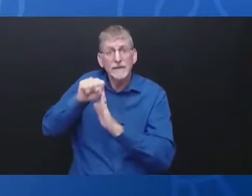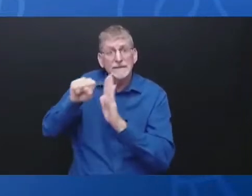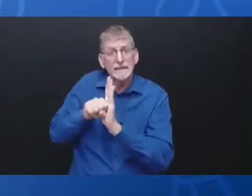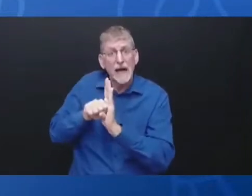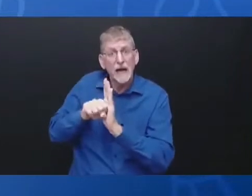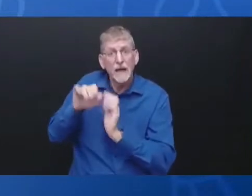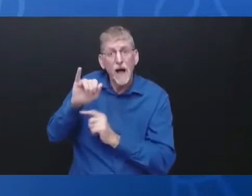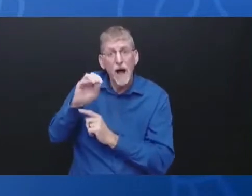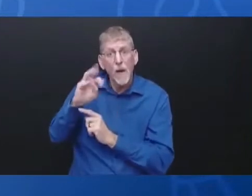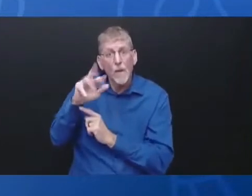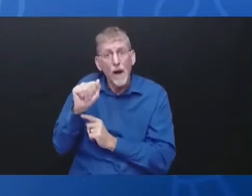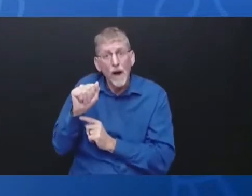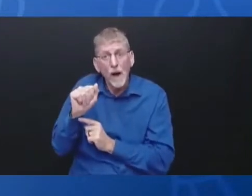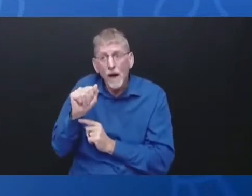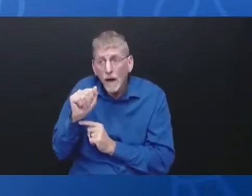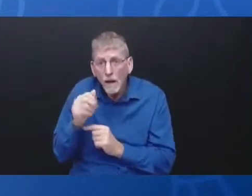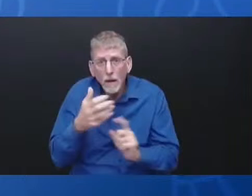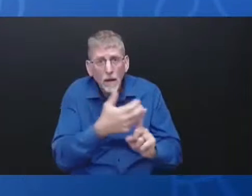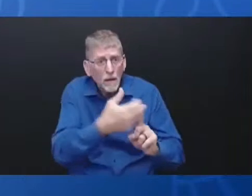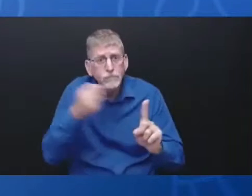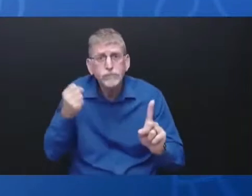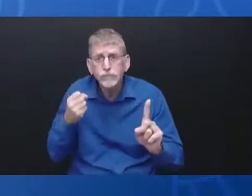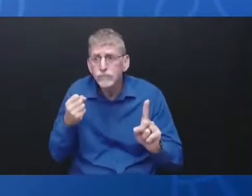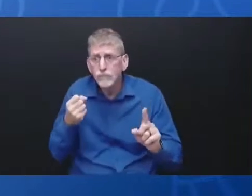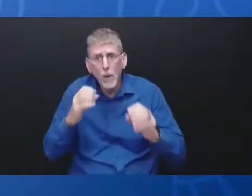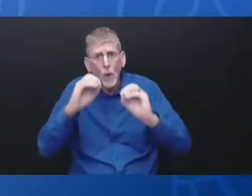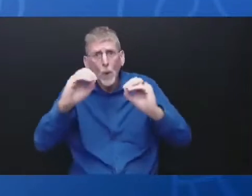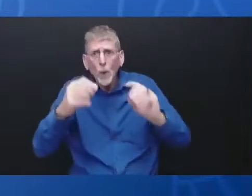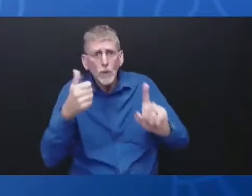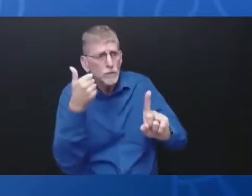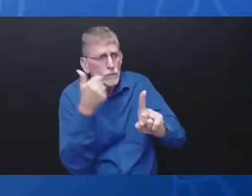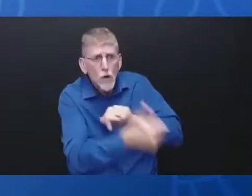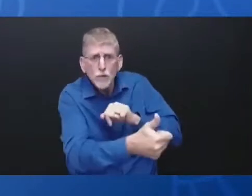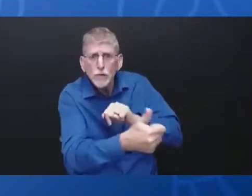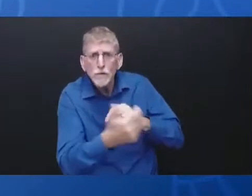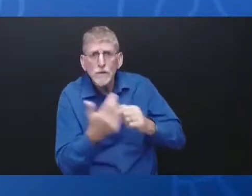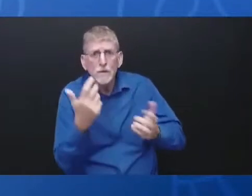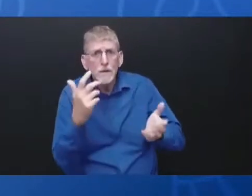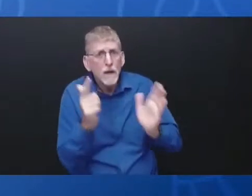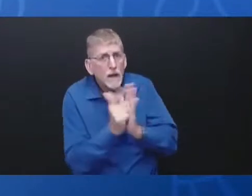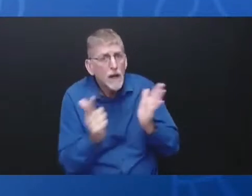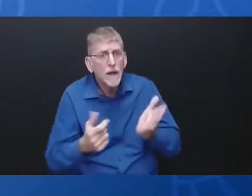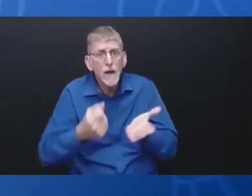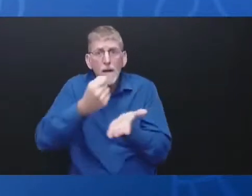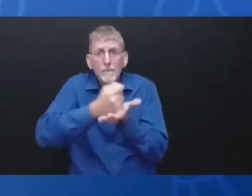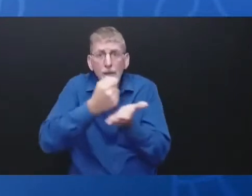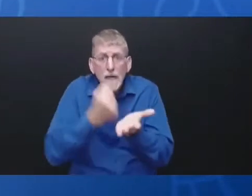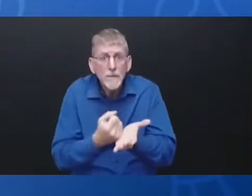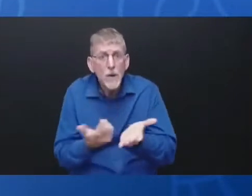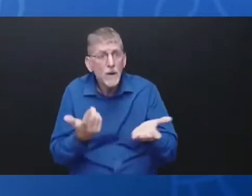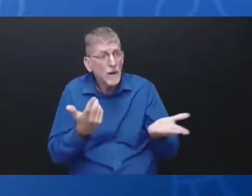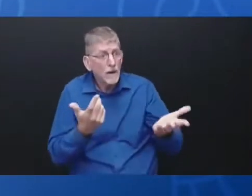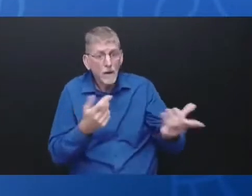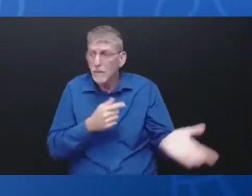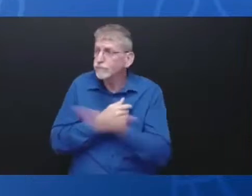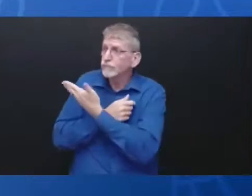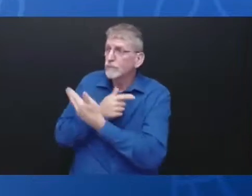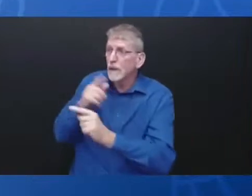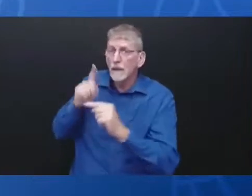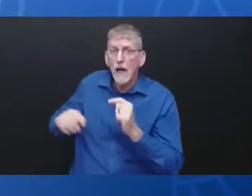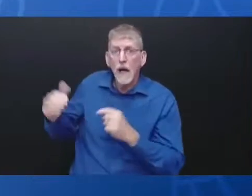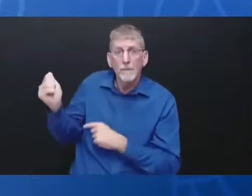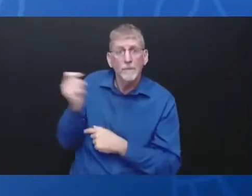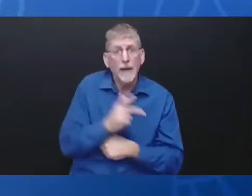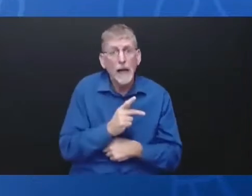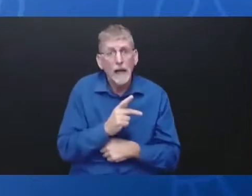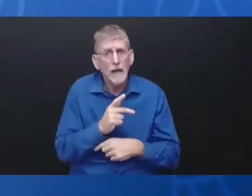permitting him to return home in the case of what's happening in Punta Cana and the Dominican Republic, where